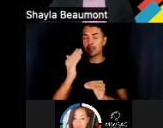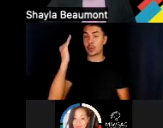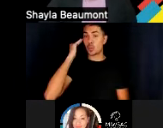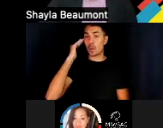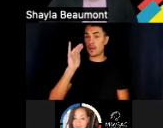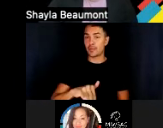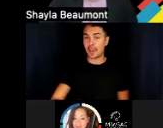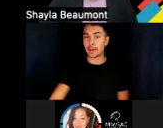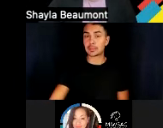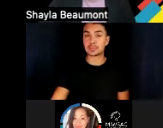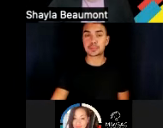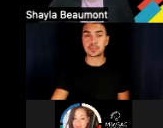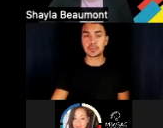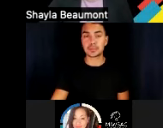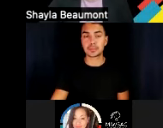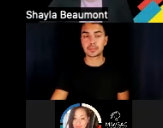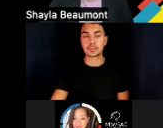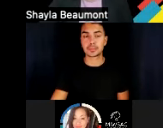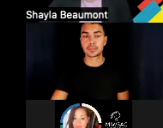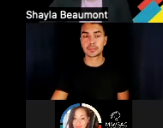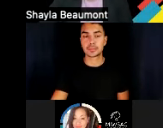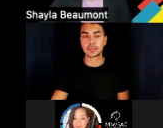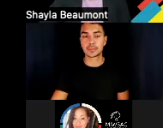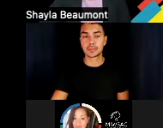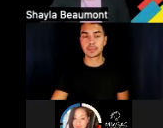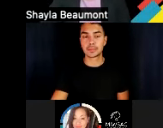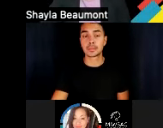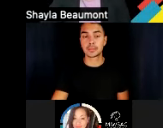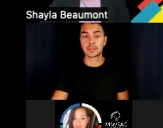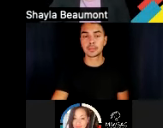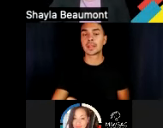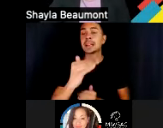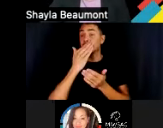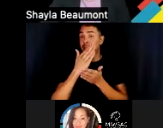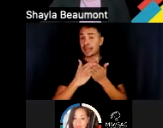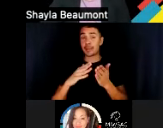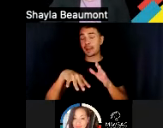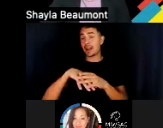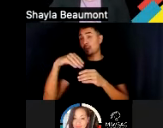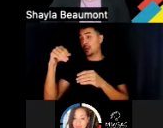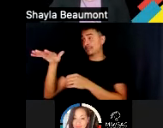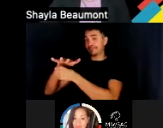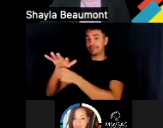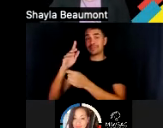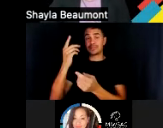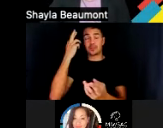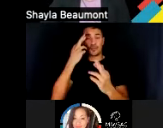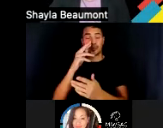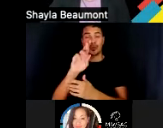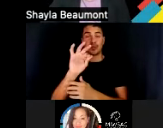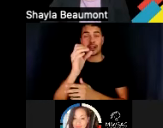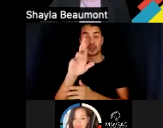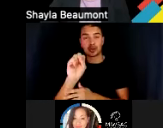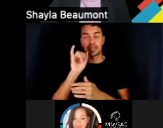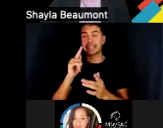too when we're talking about our mental health, is that there are outside factors that can add to what